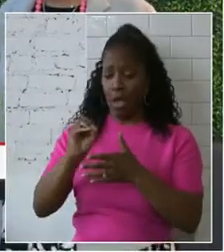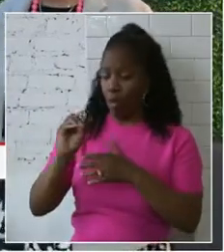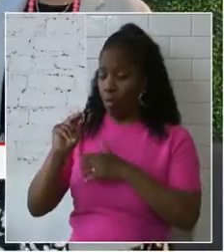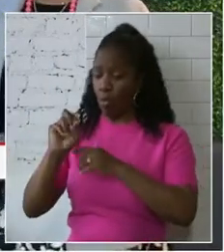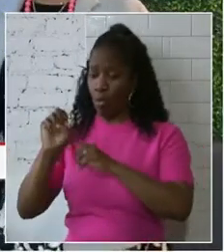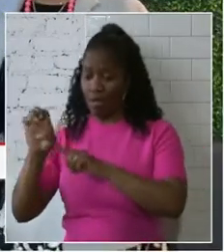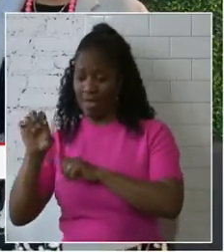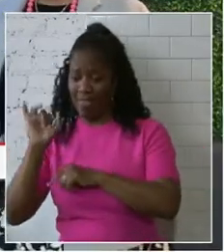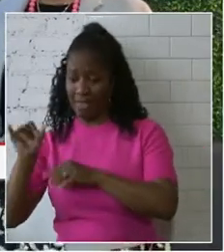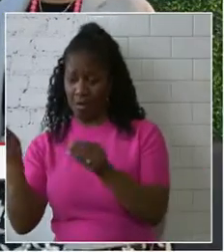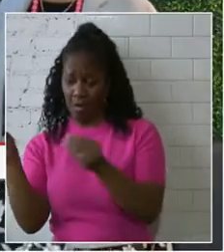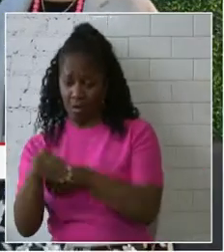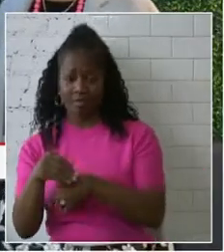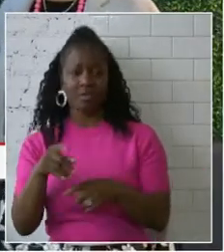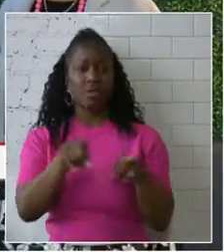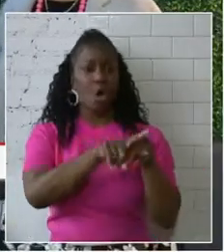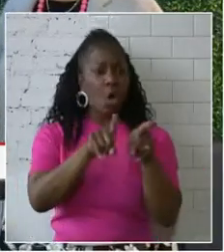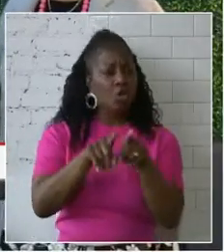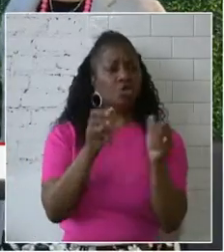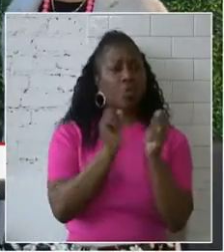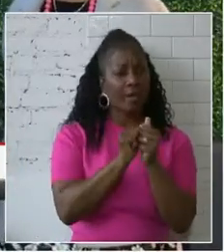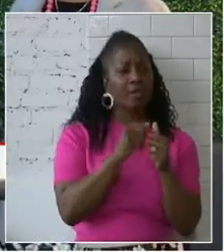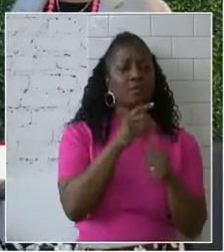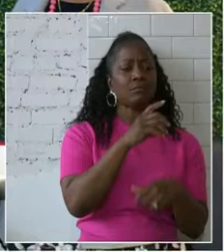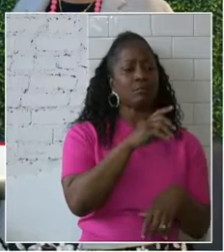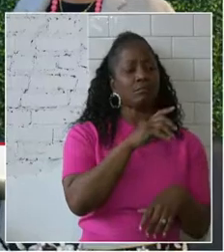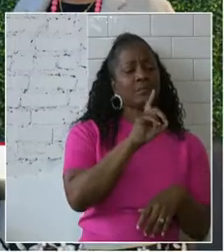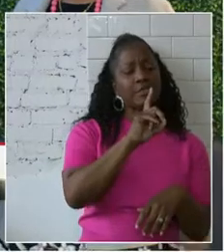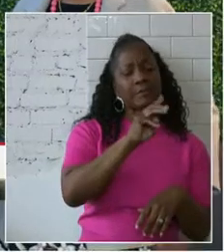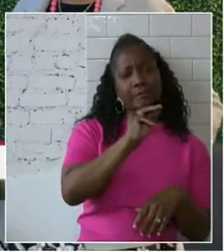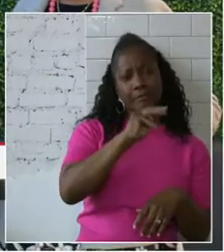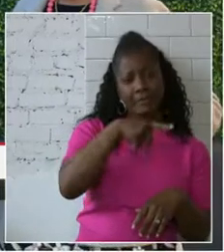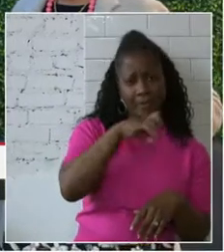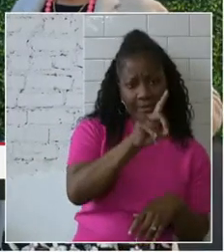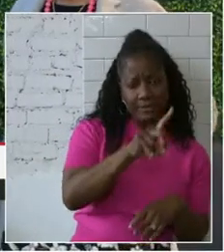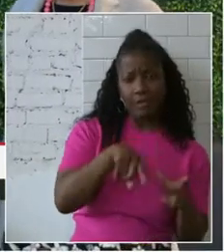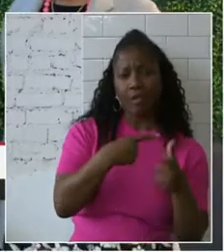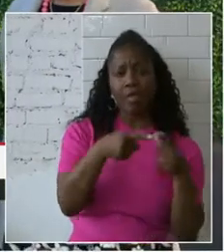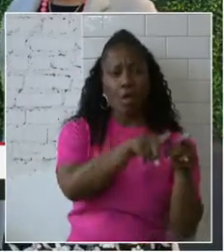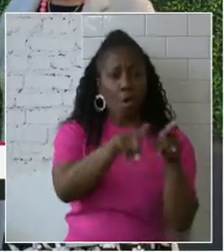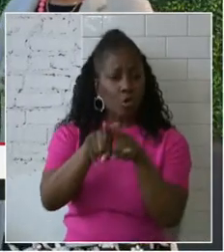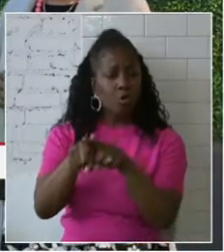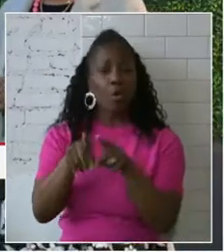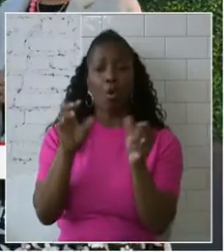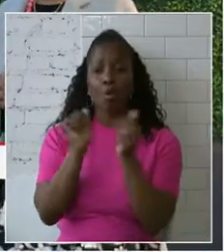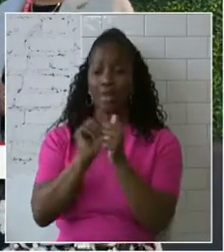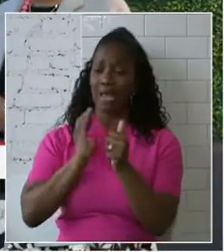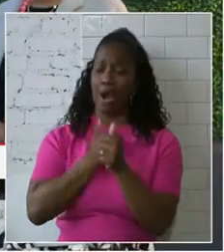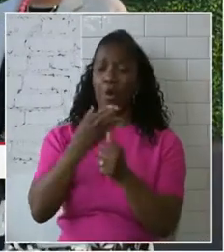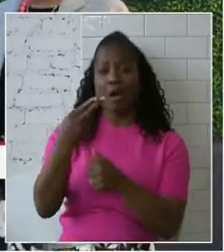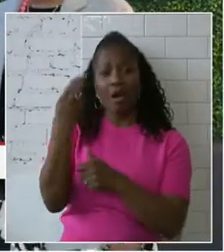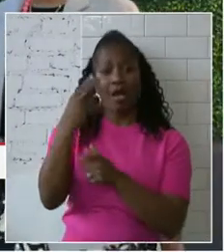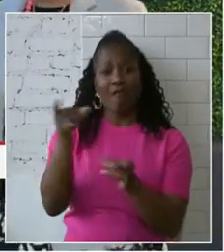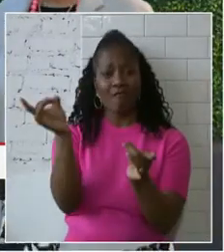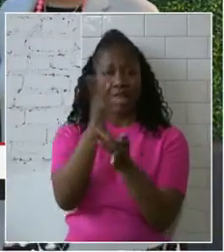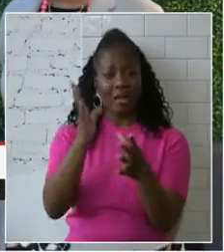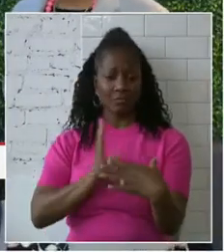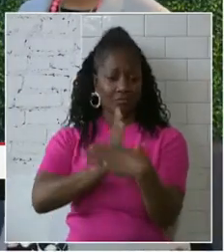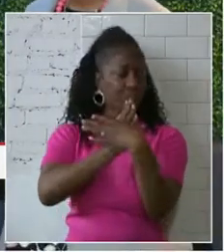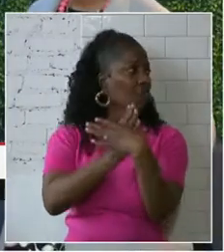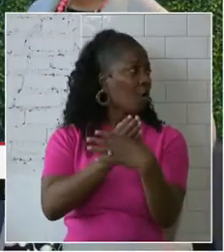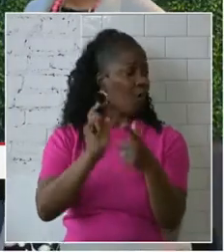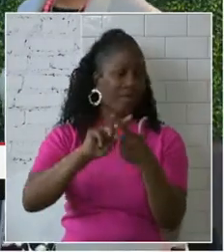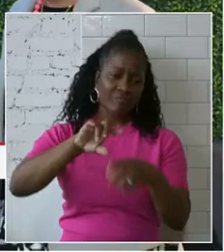of the Deputy Mayor for Public Safety and Justice and the Office of Gun Violence Prevention, has launched an interagency strategy to